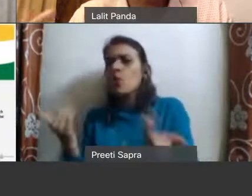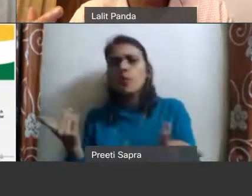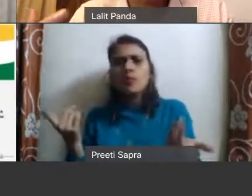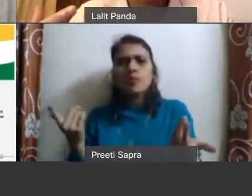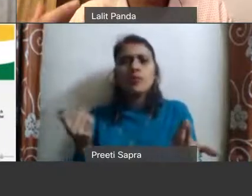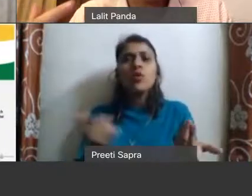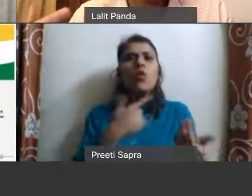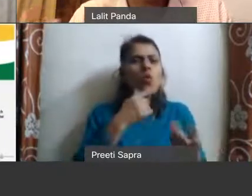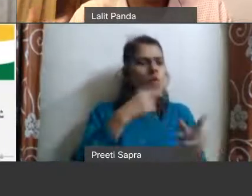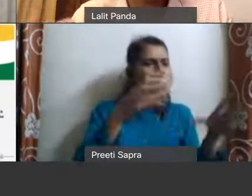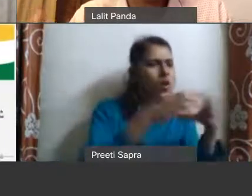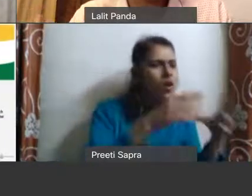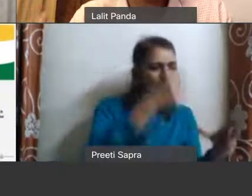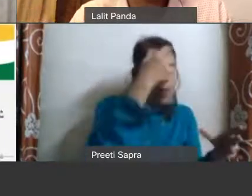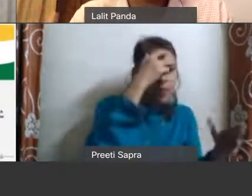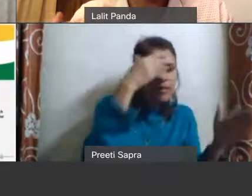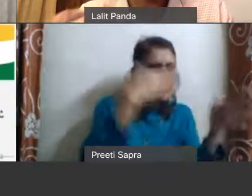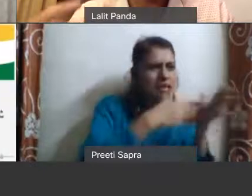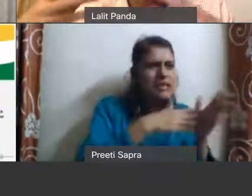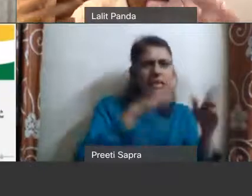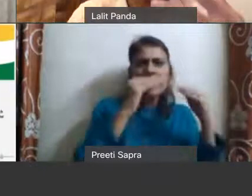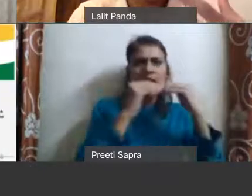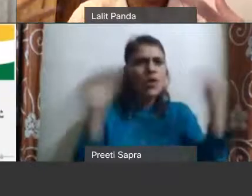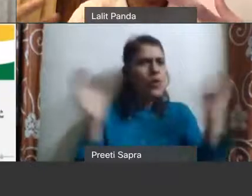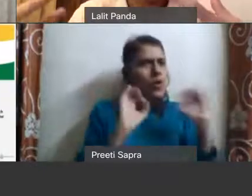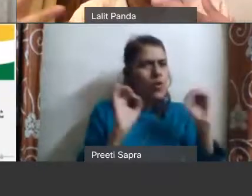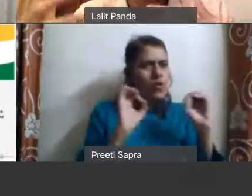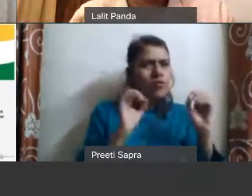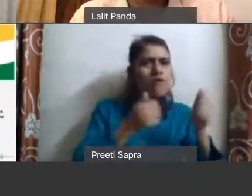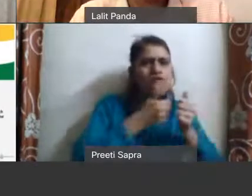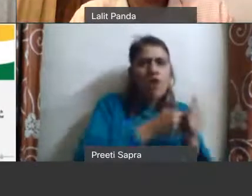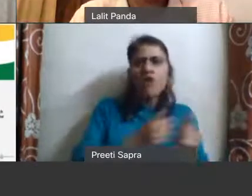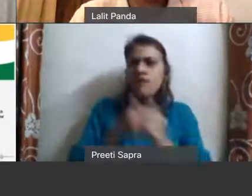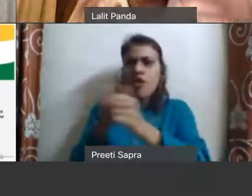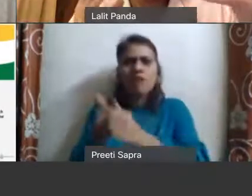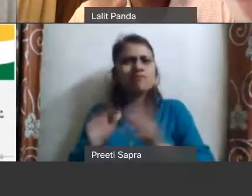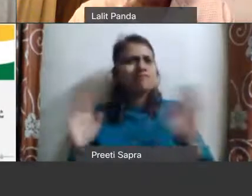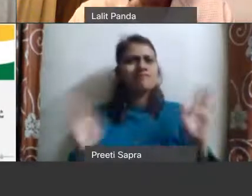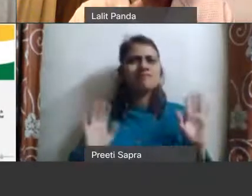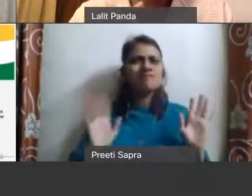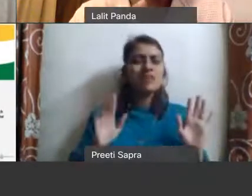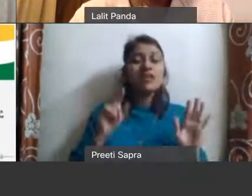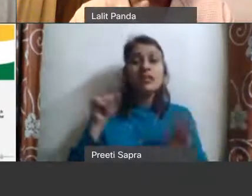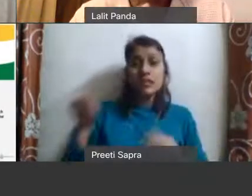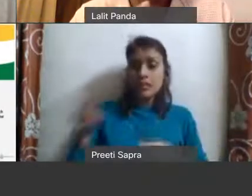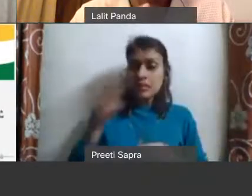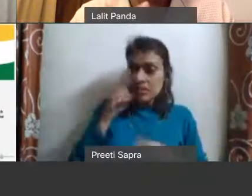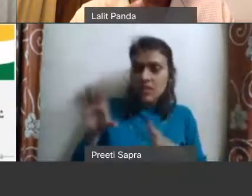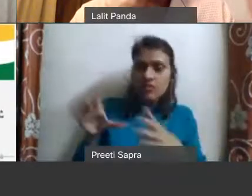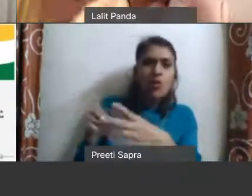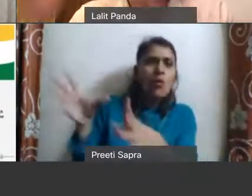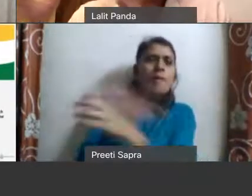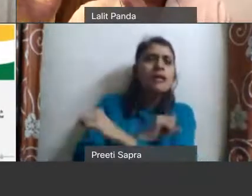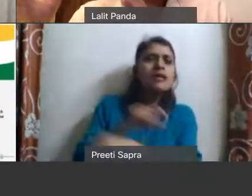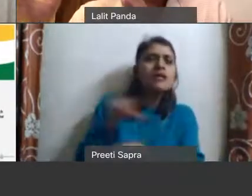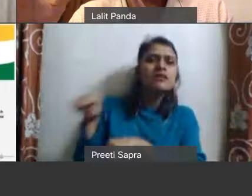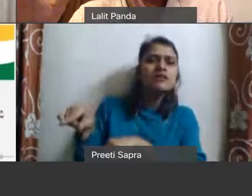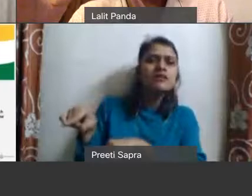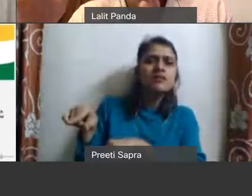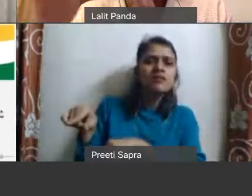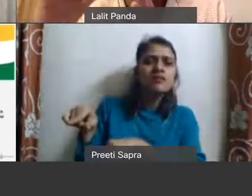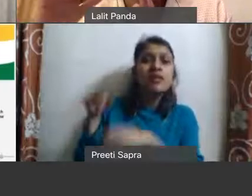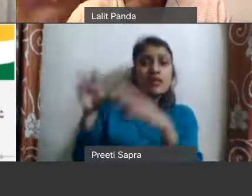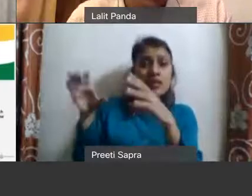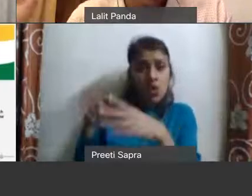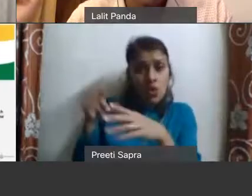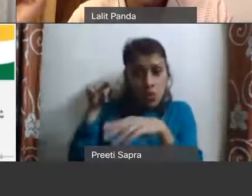who has faced substantive inequality, because the claim by the government seems to be that this is the vulnerable group. And these groups